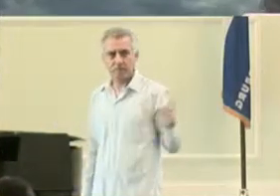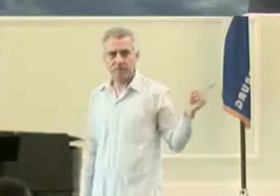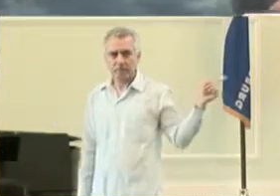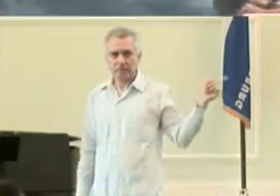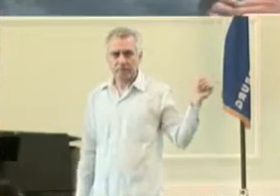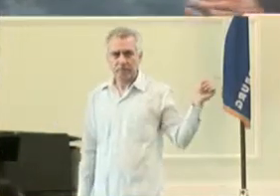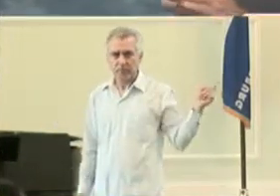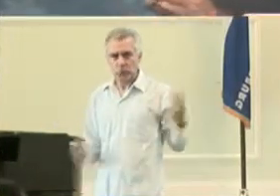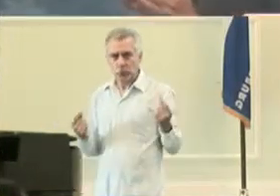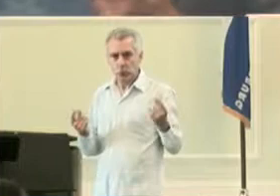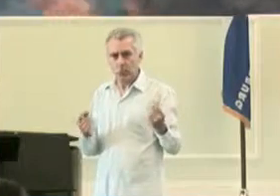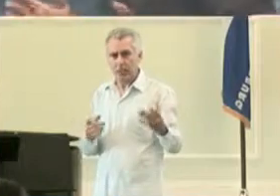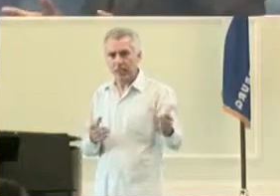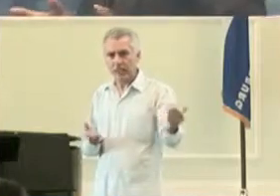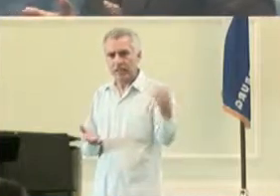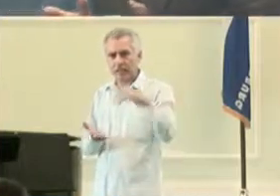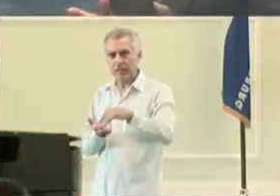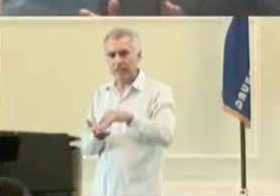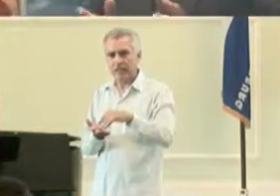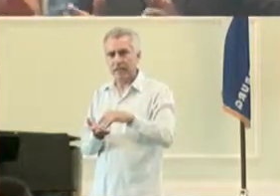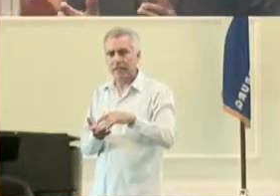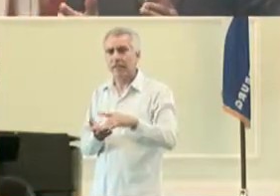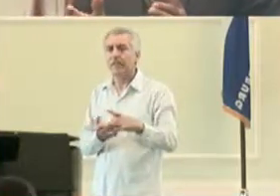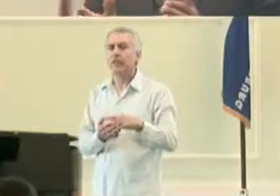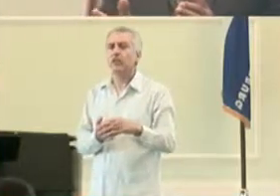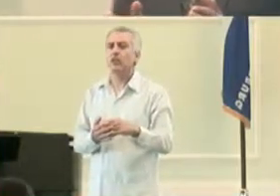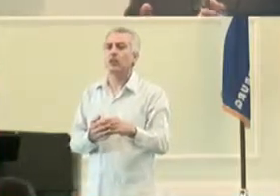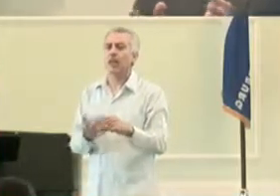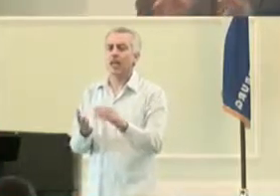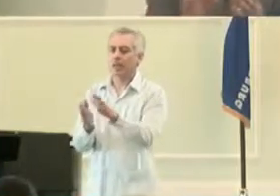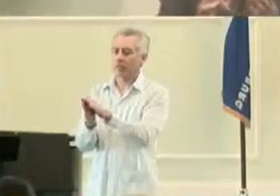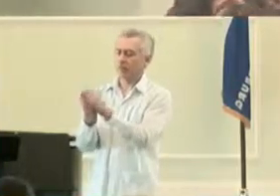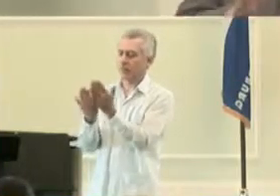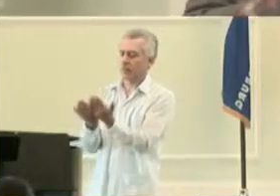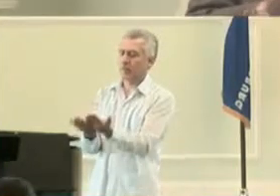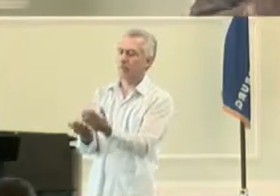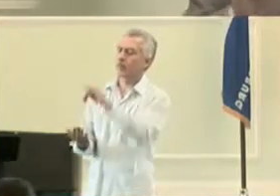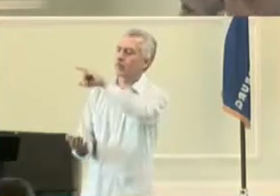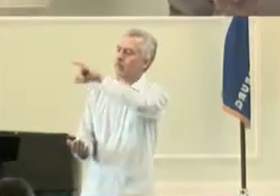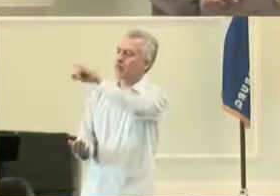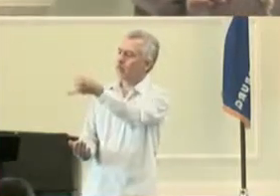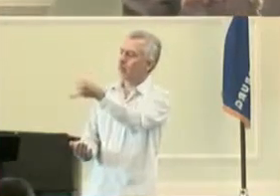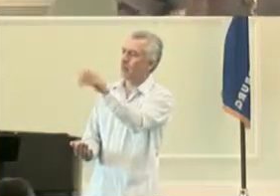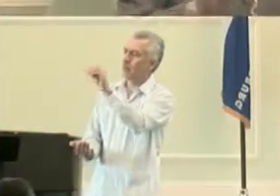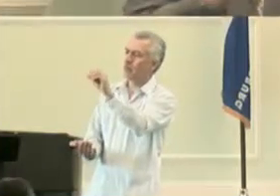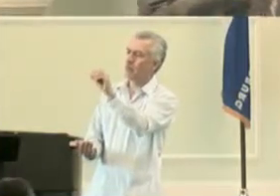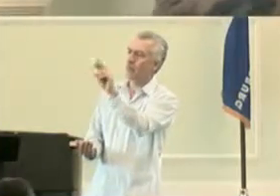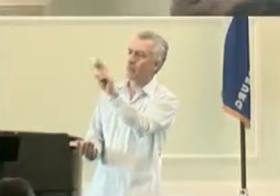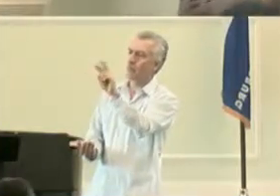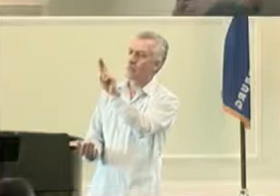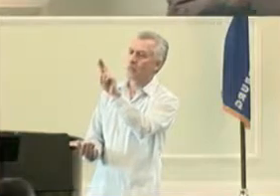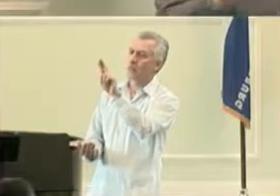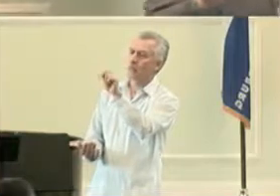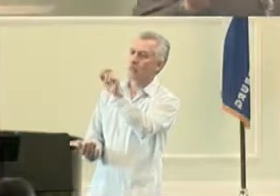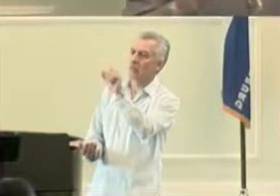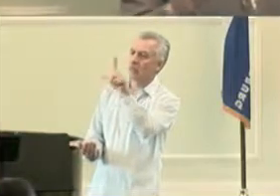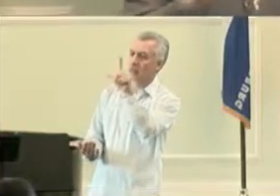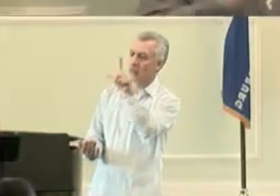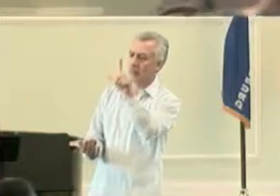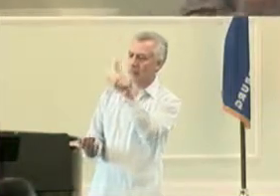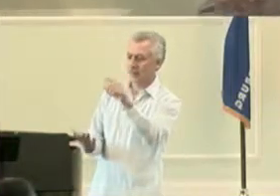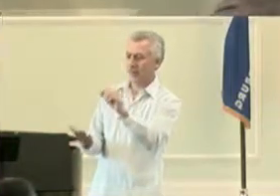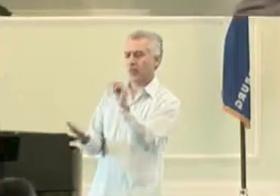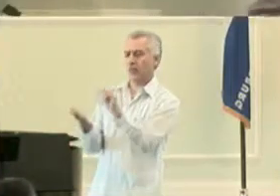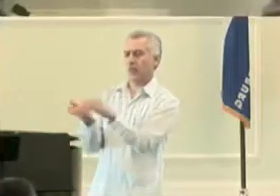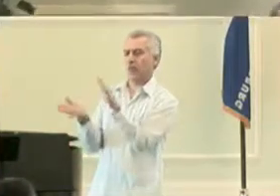many years ago, I used to have a journal. And I entitled that journal, Miracles